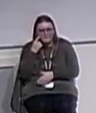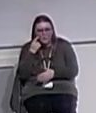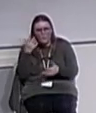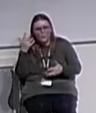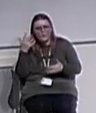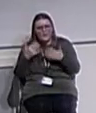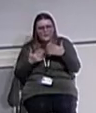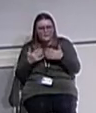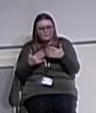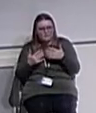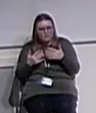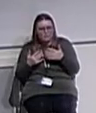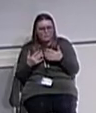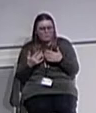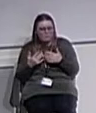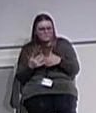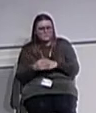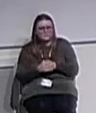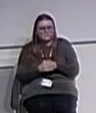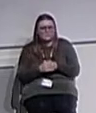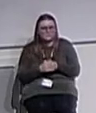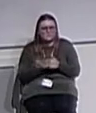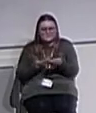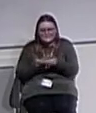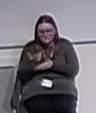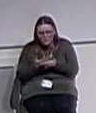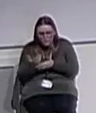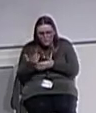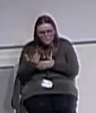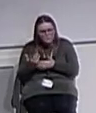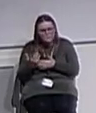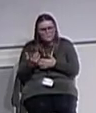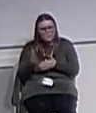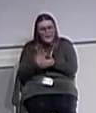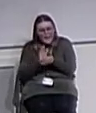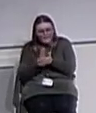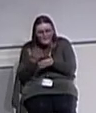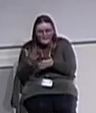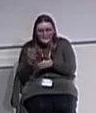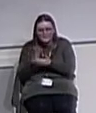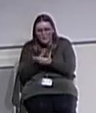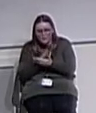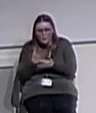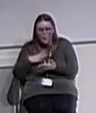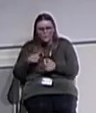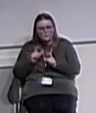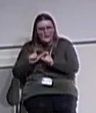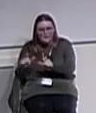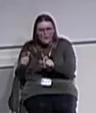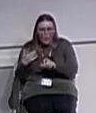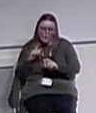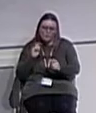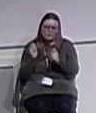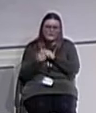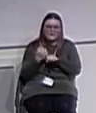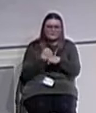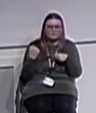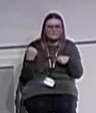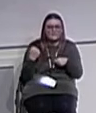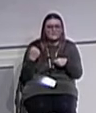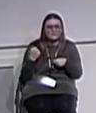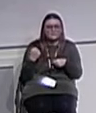results, you know, if you want to discuss with you if you want to change your degree programs, or you're not sure about MSci or industrial placement year,